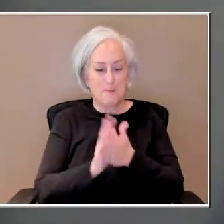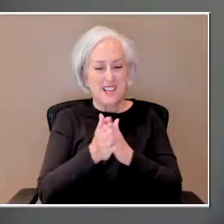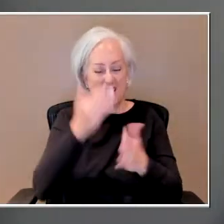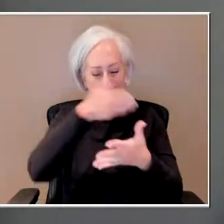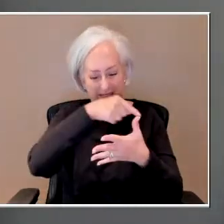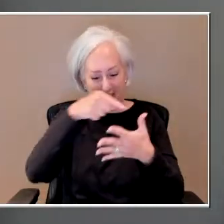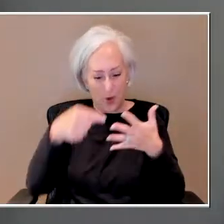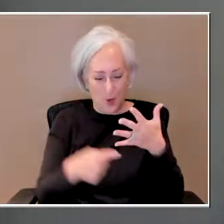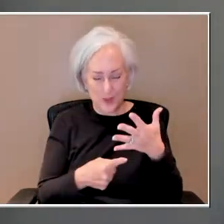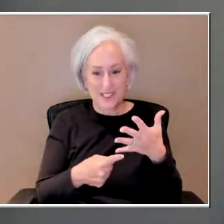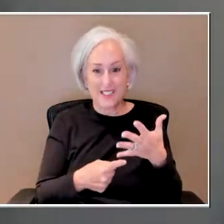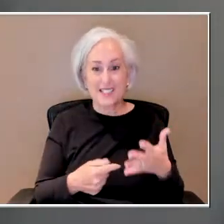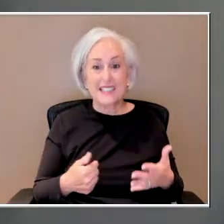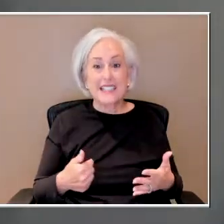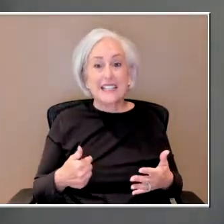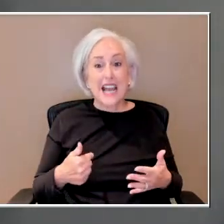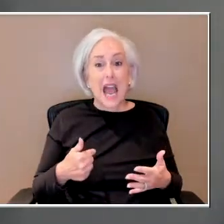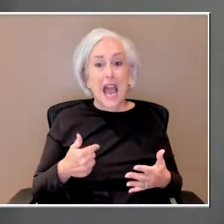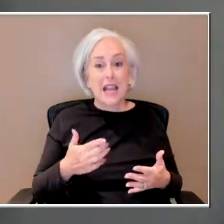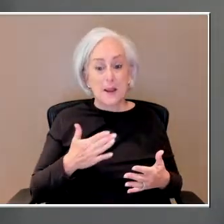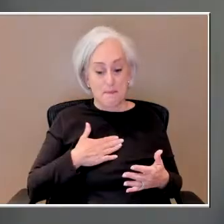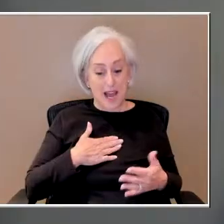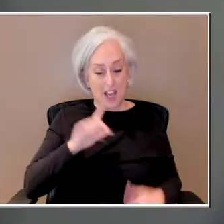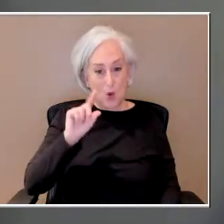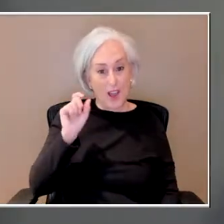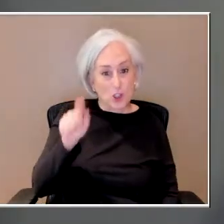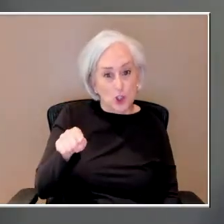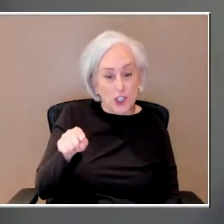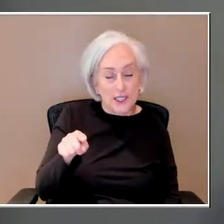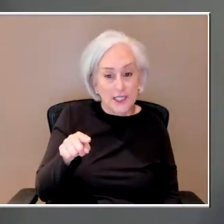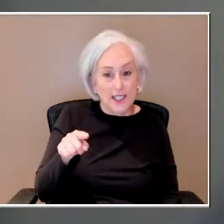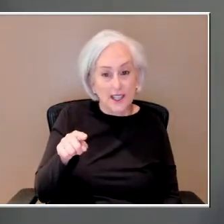the question is,